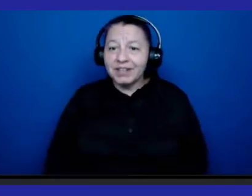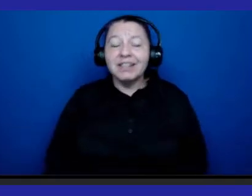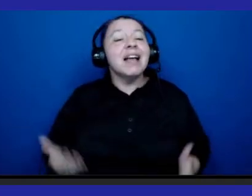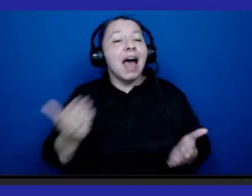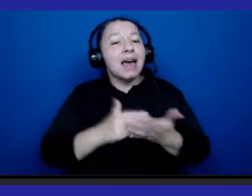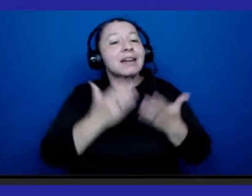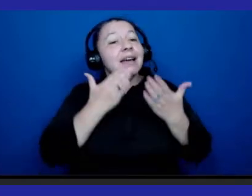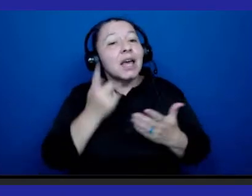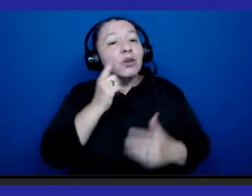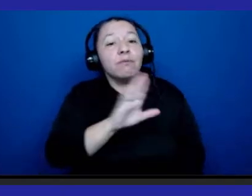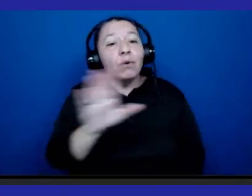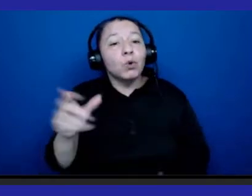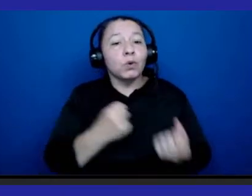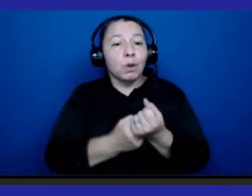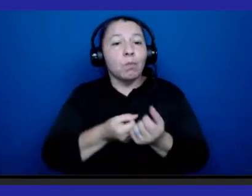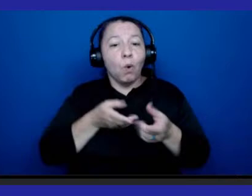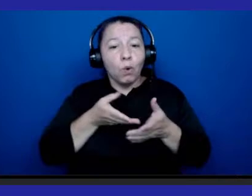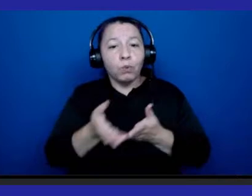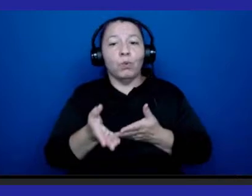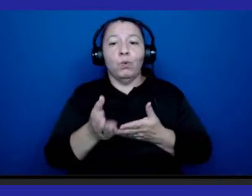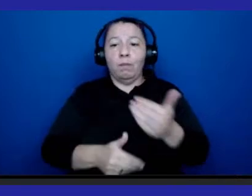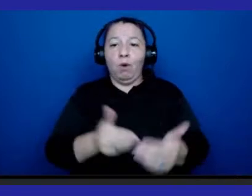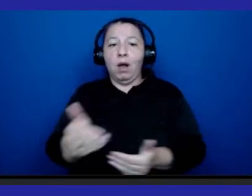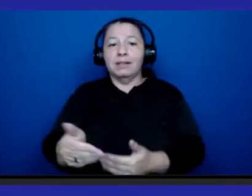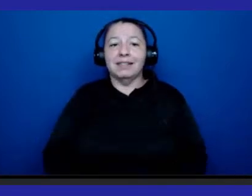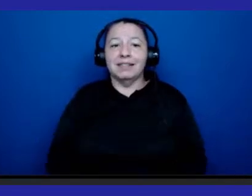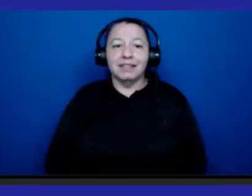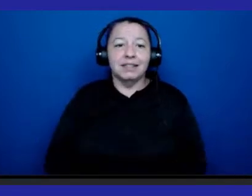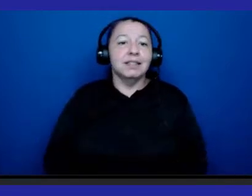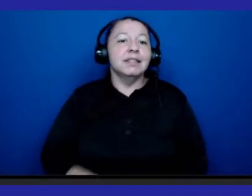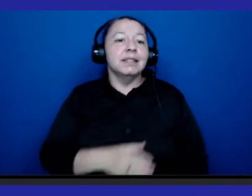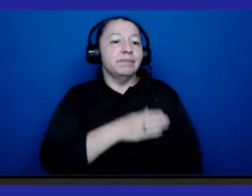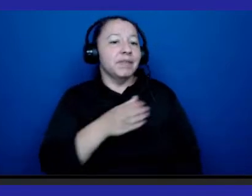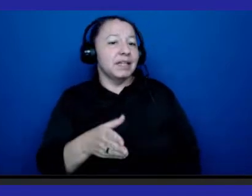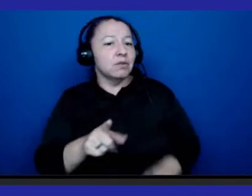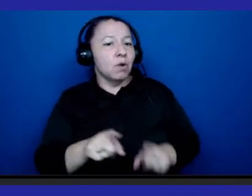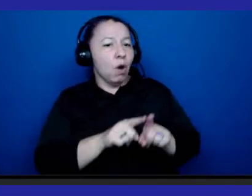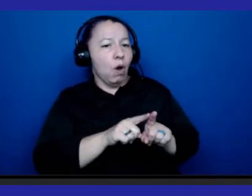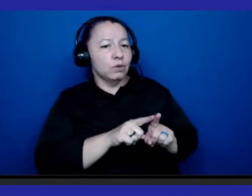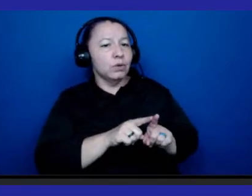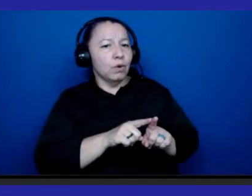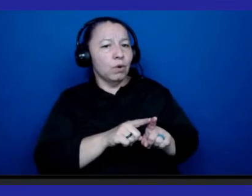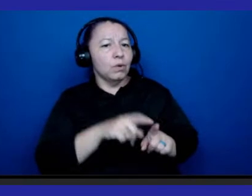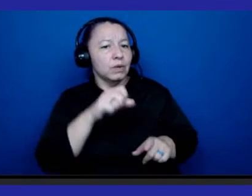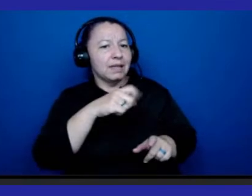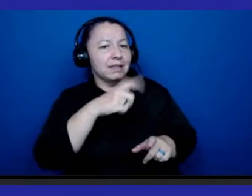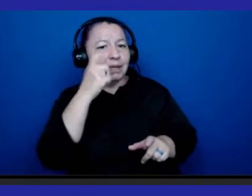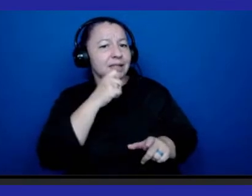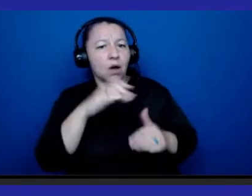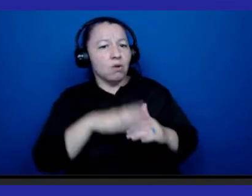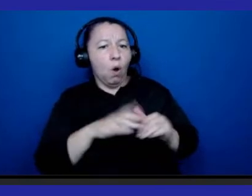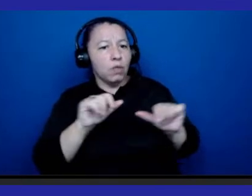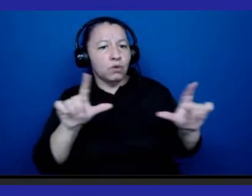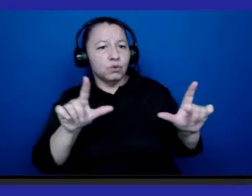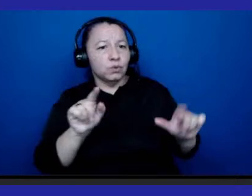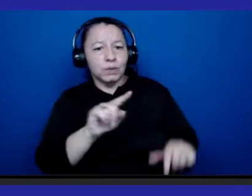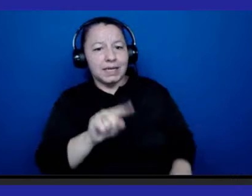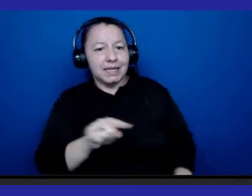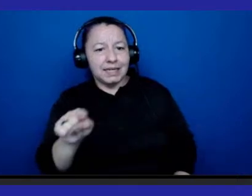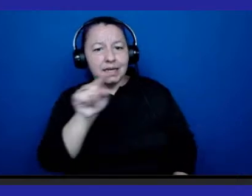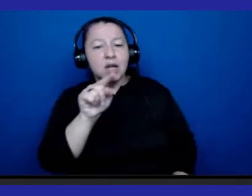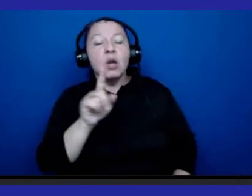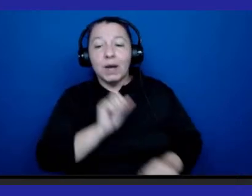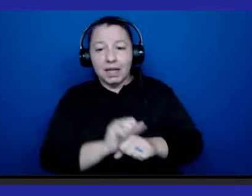this process. Right, and to add a little bit to what Deb just saying, because it's not on the screen, we literally took a look at